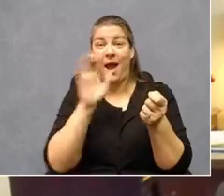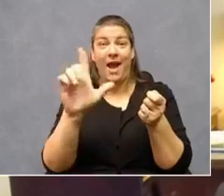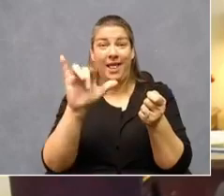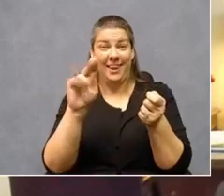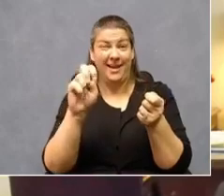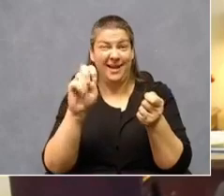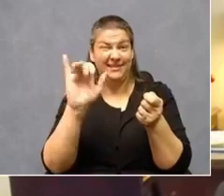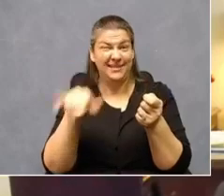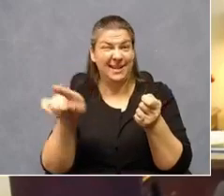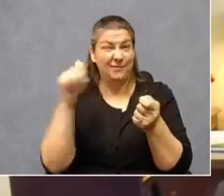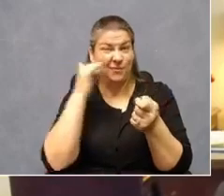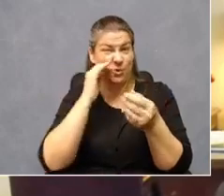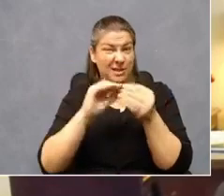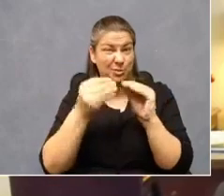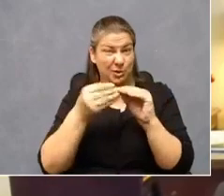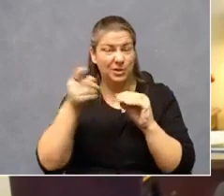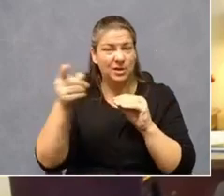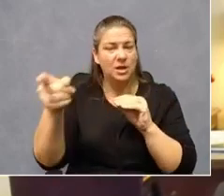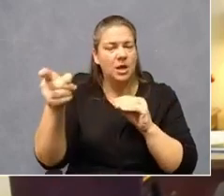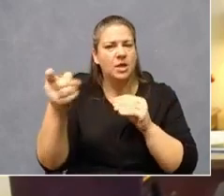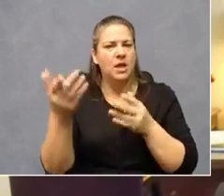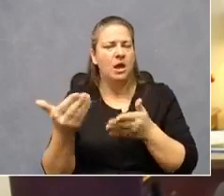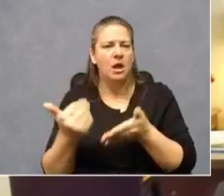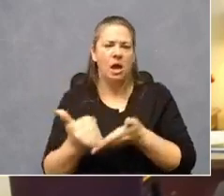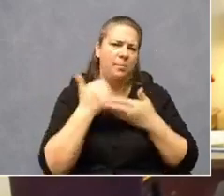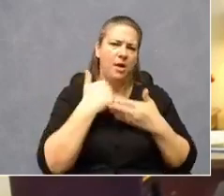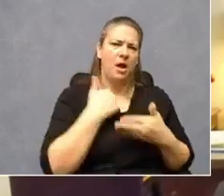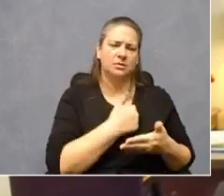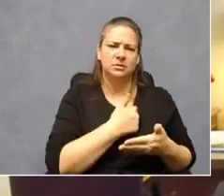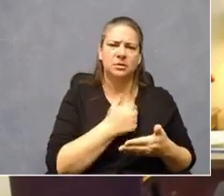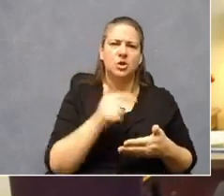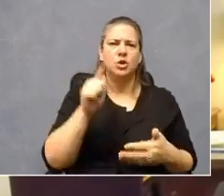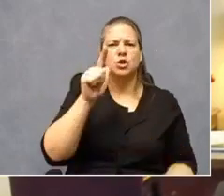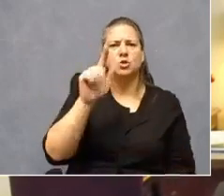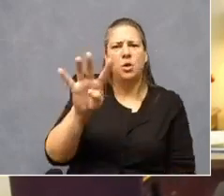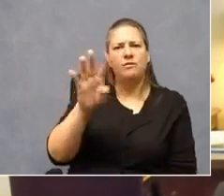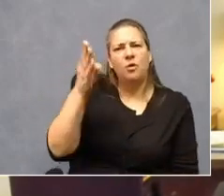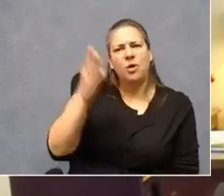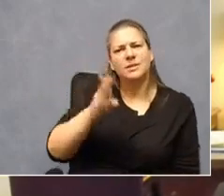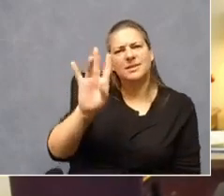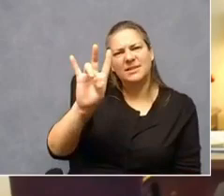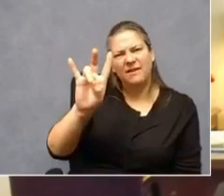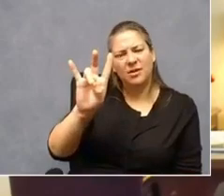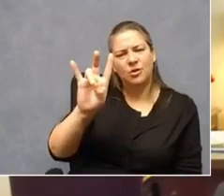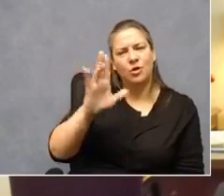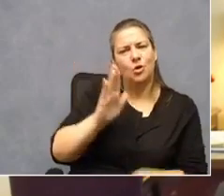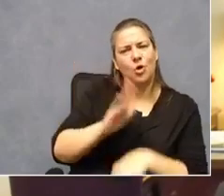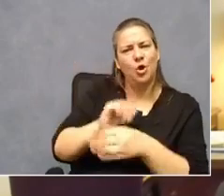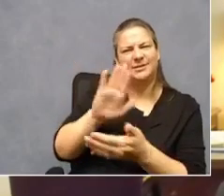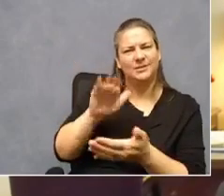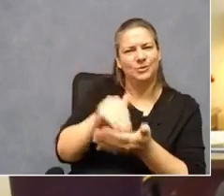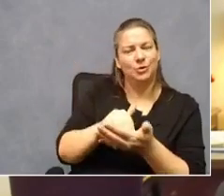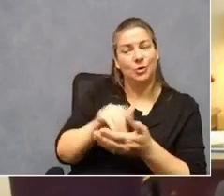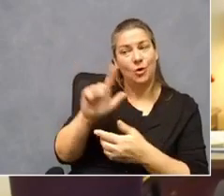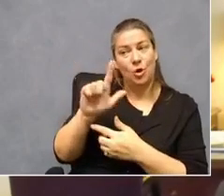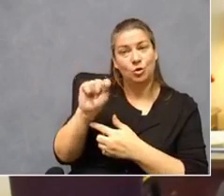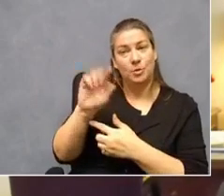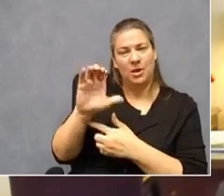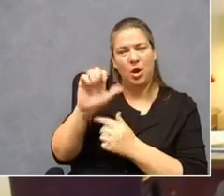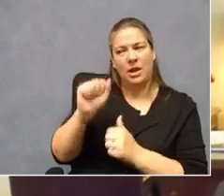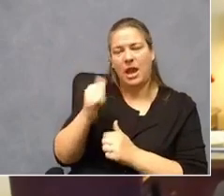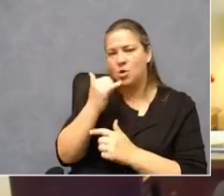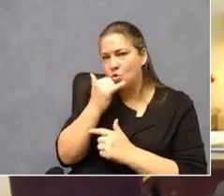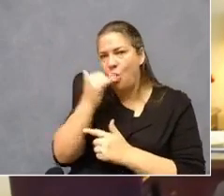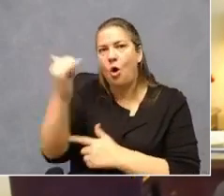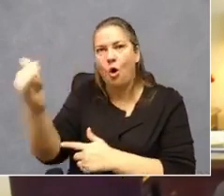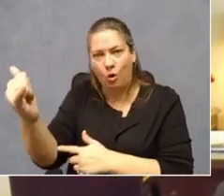to us and a 24/7 call center for long-term care facilities to access and connecting